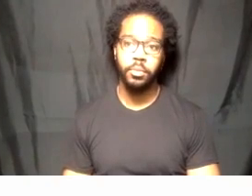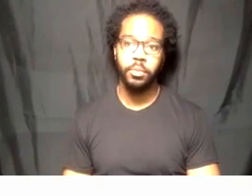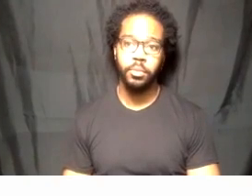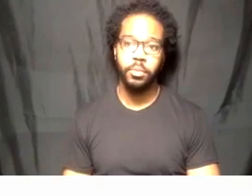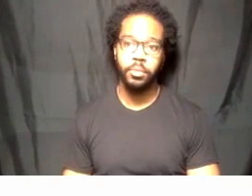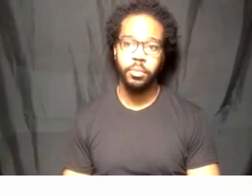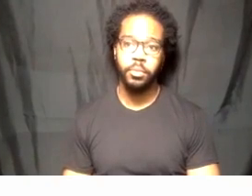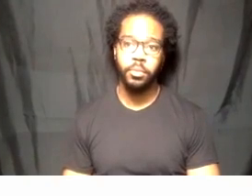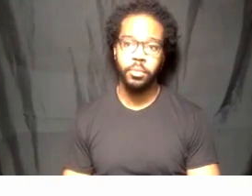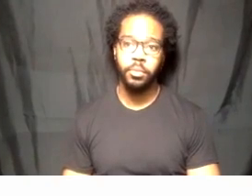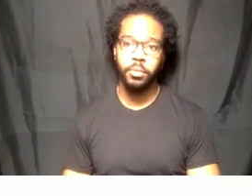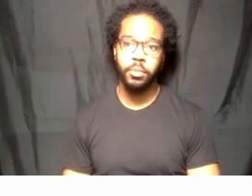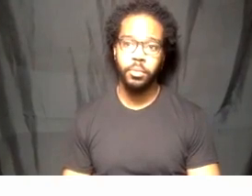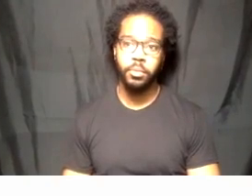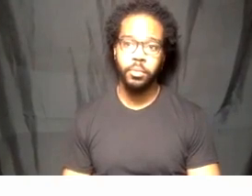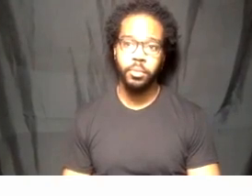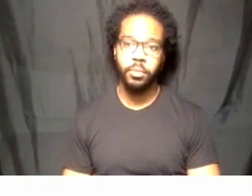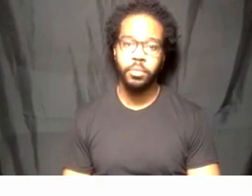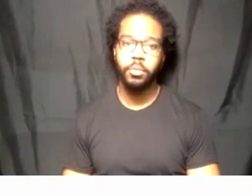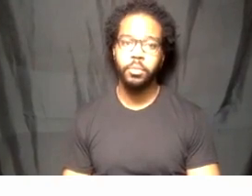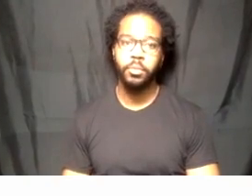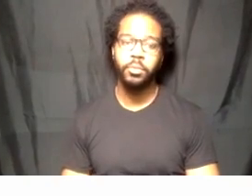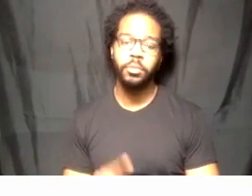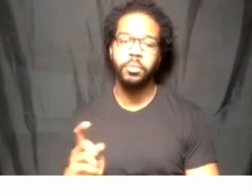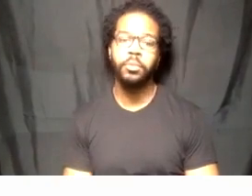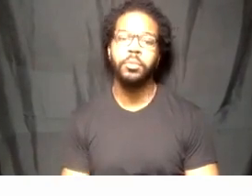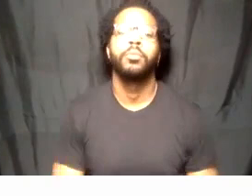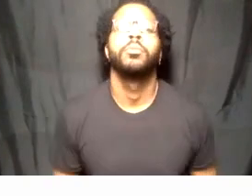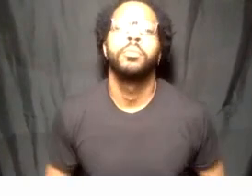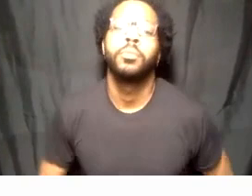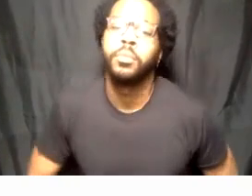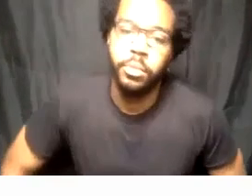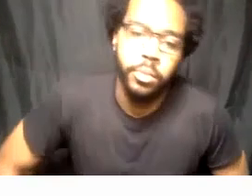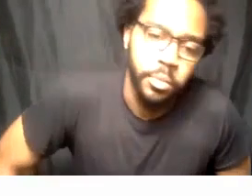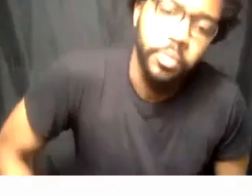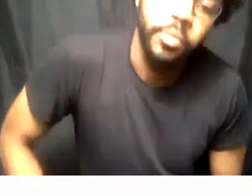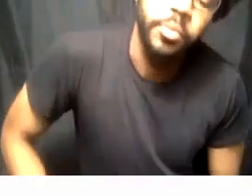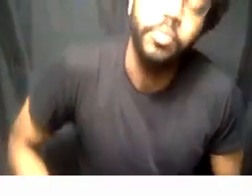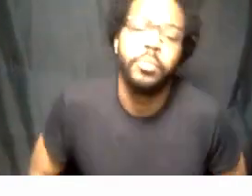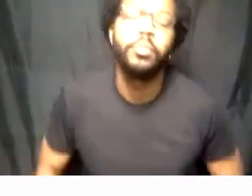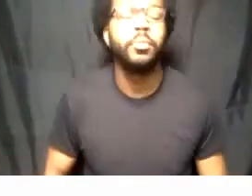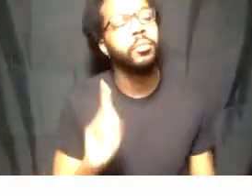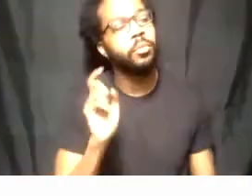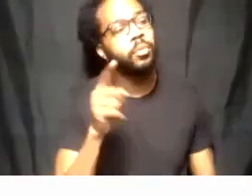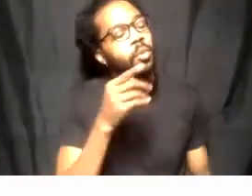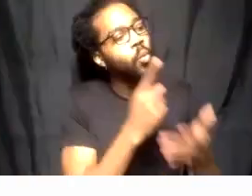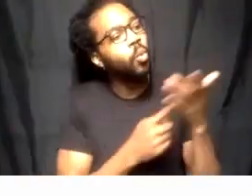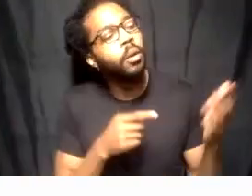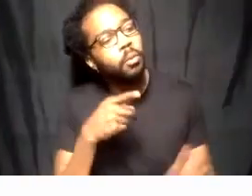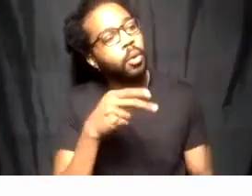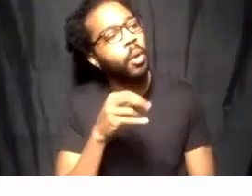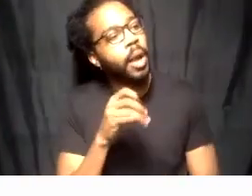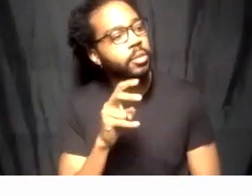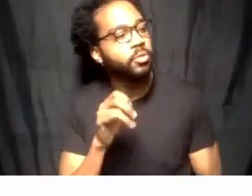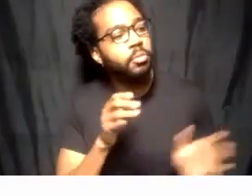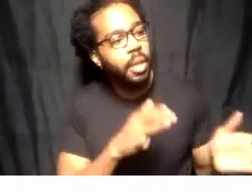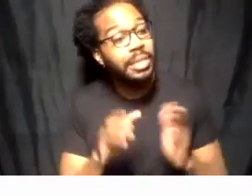So, What proactive plans has DDA taken to stop the spread, especially in rehab homes